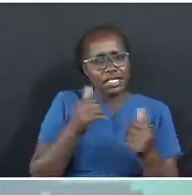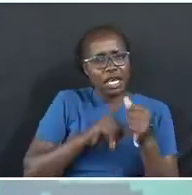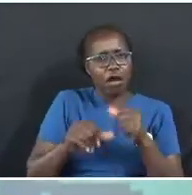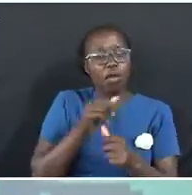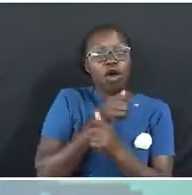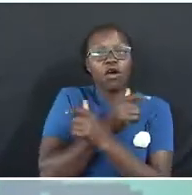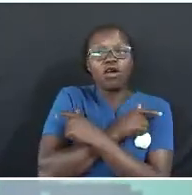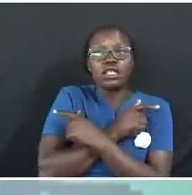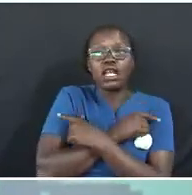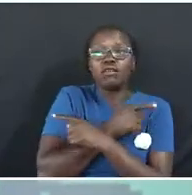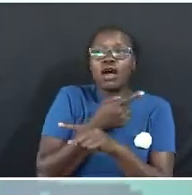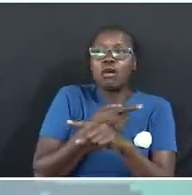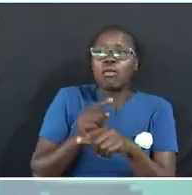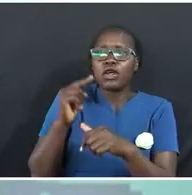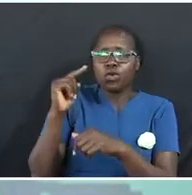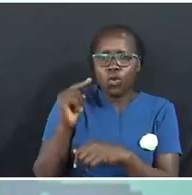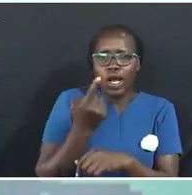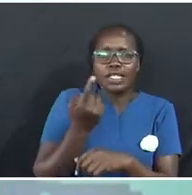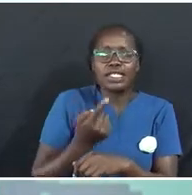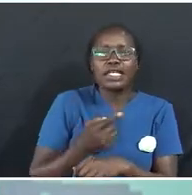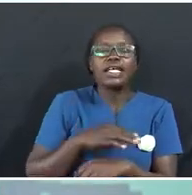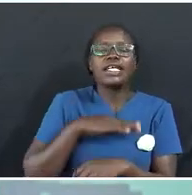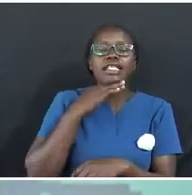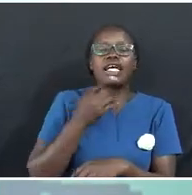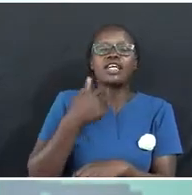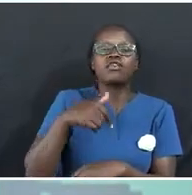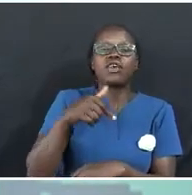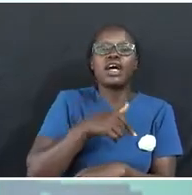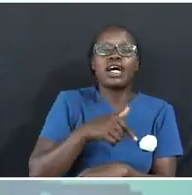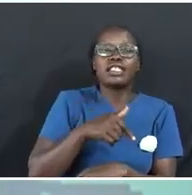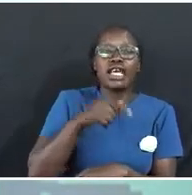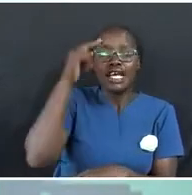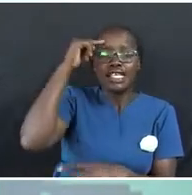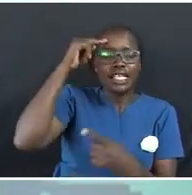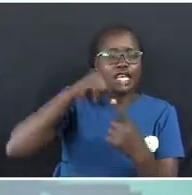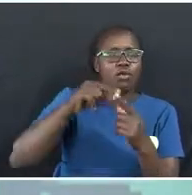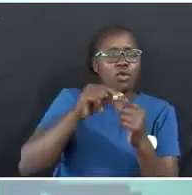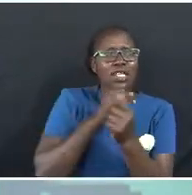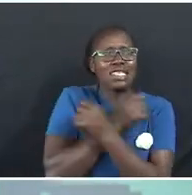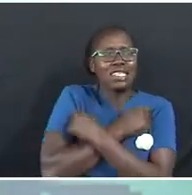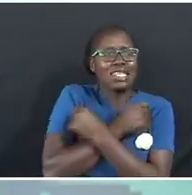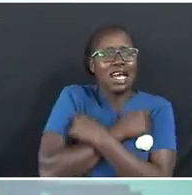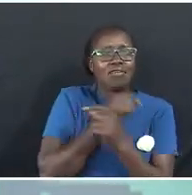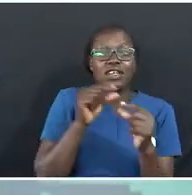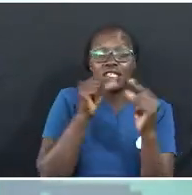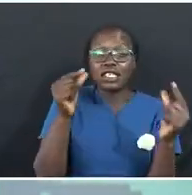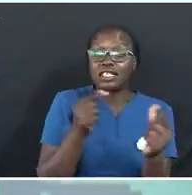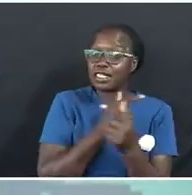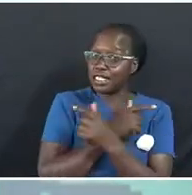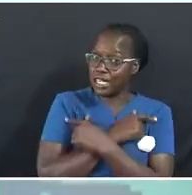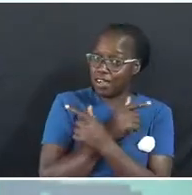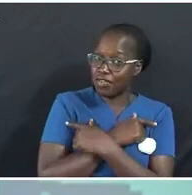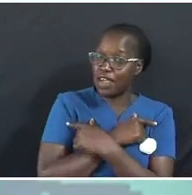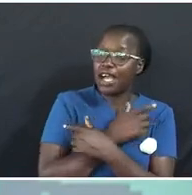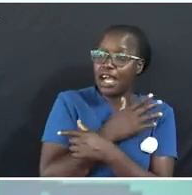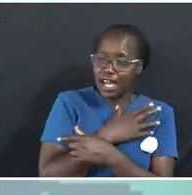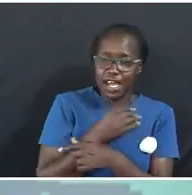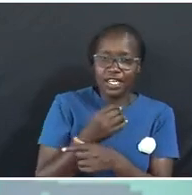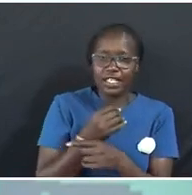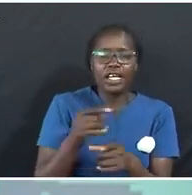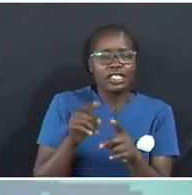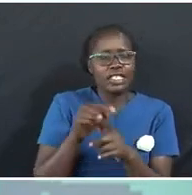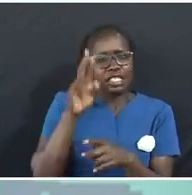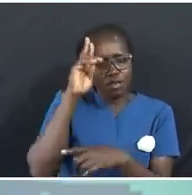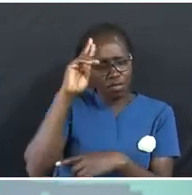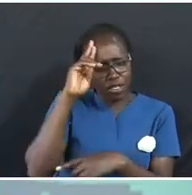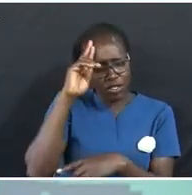he laid down his life for us, then that was love and the great love. That's how we know love. And he says, for the same